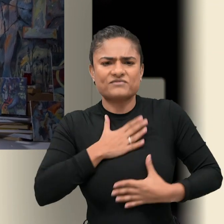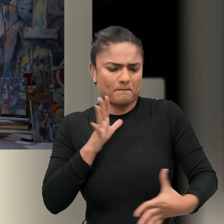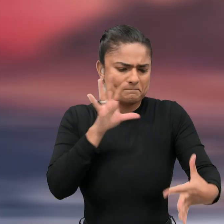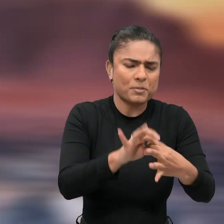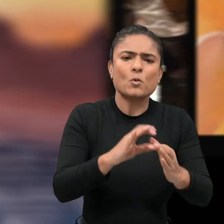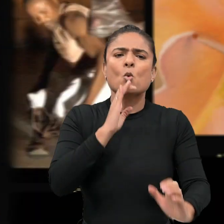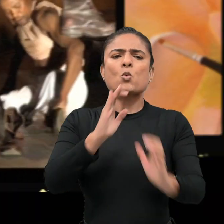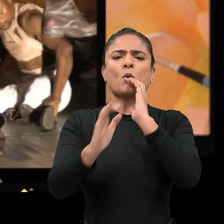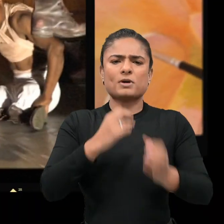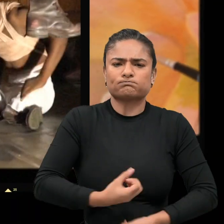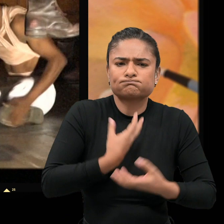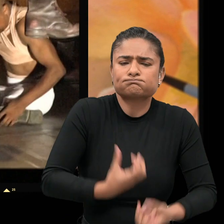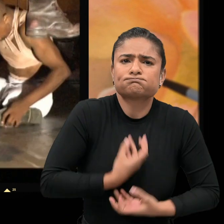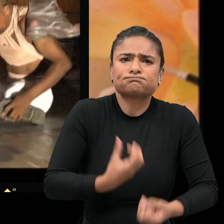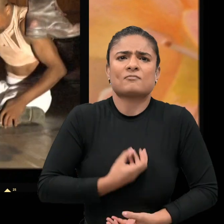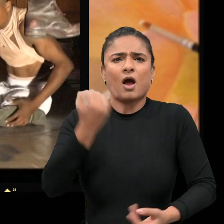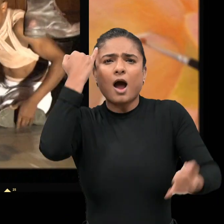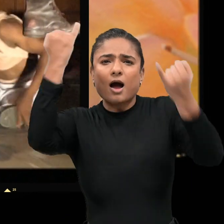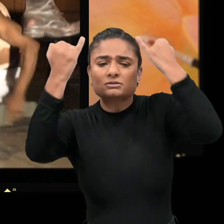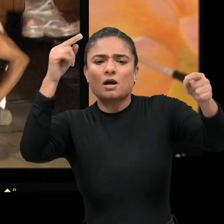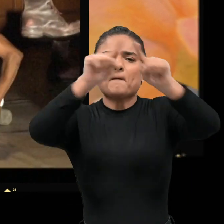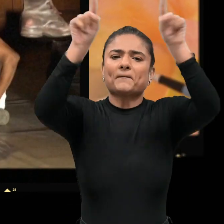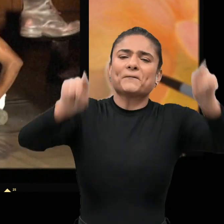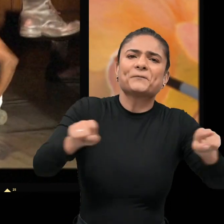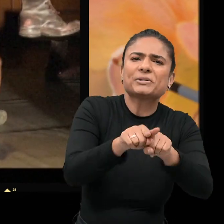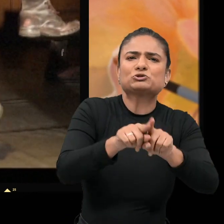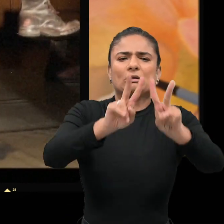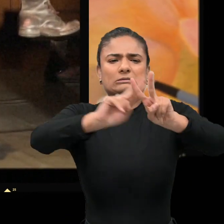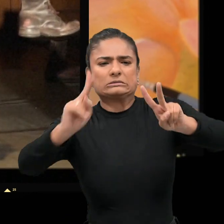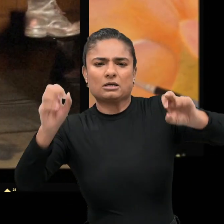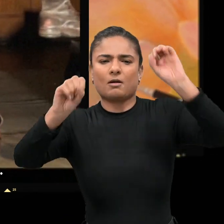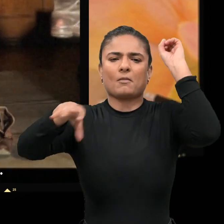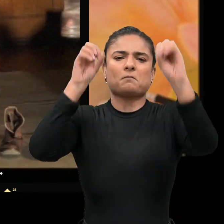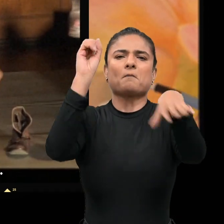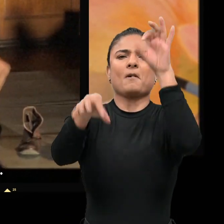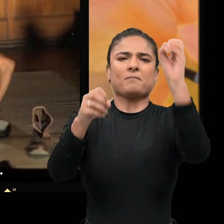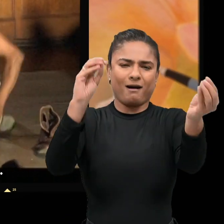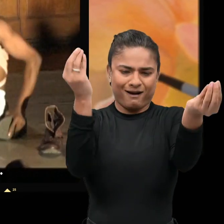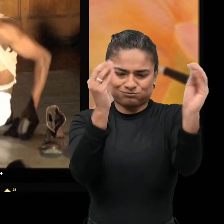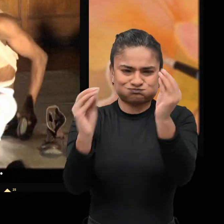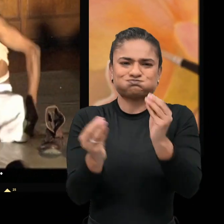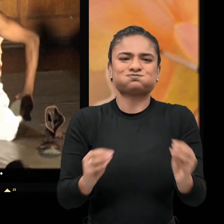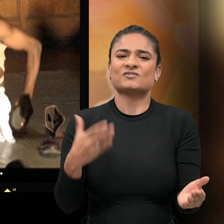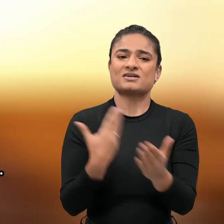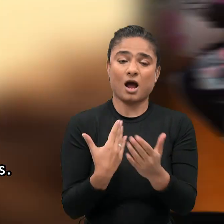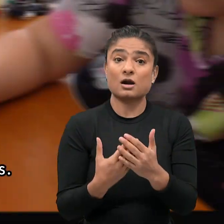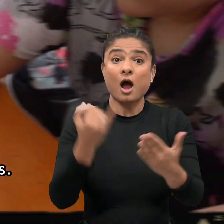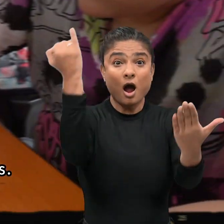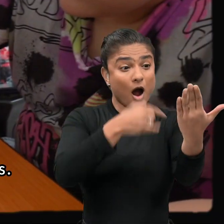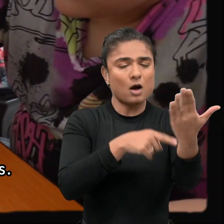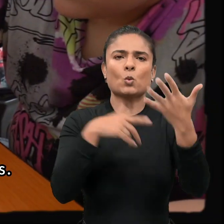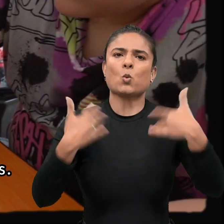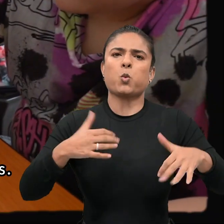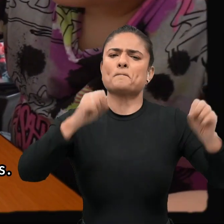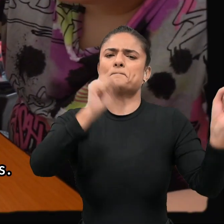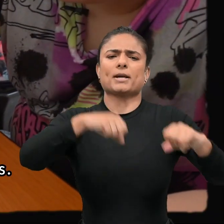communicate feelings. It is an opportunity to take a picture or an idea in your head and make it into something tangible. With